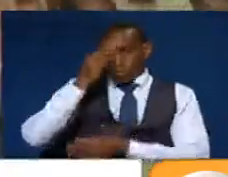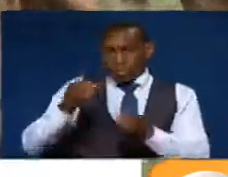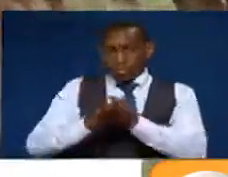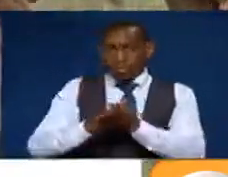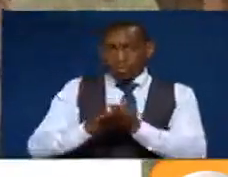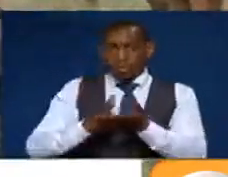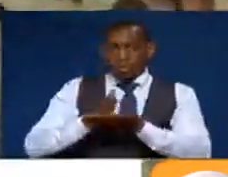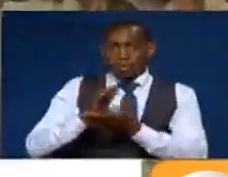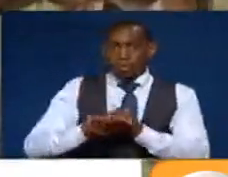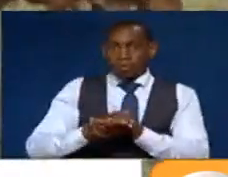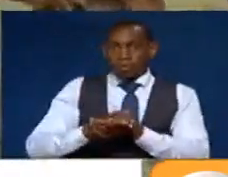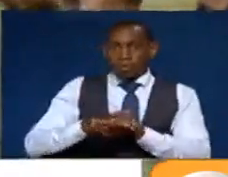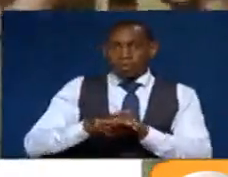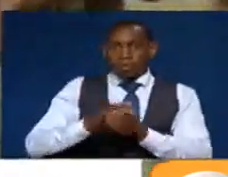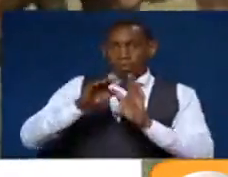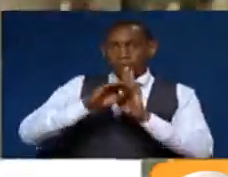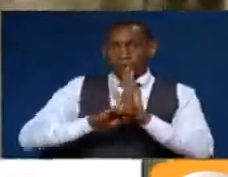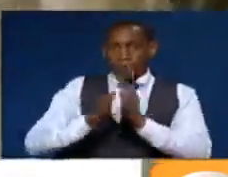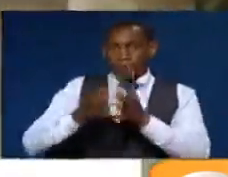improvement and multiplication program.